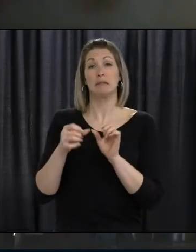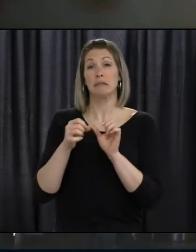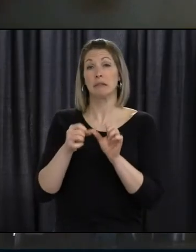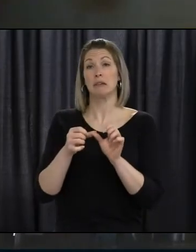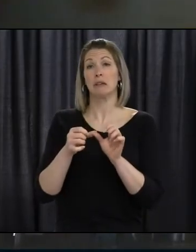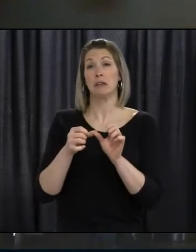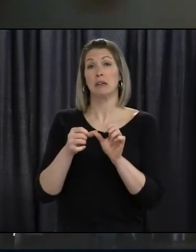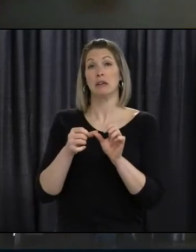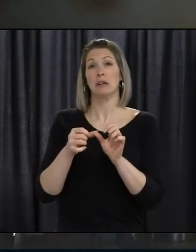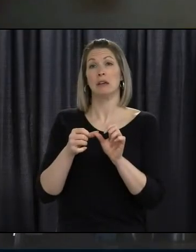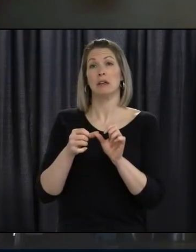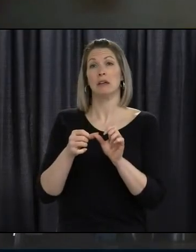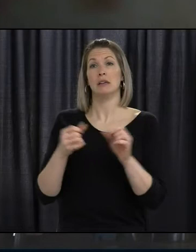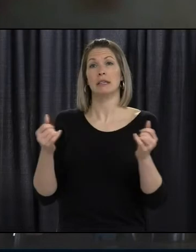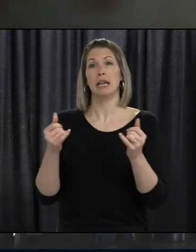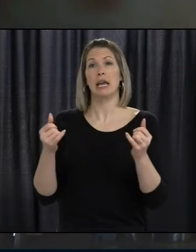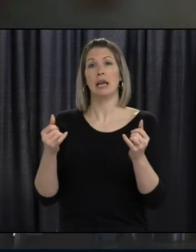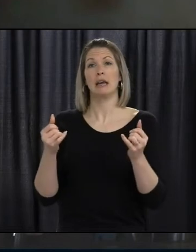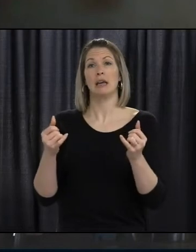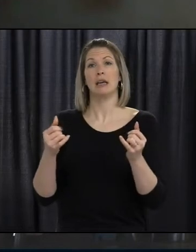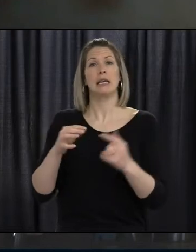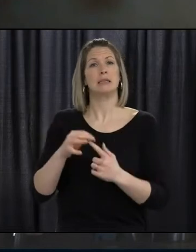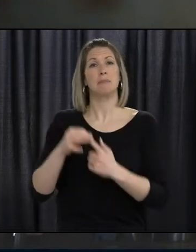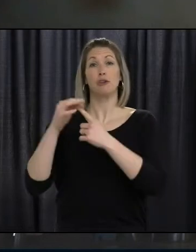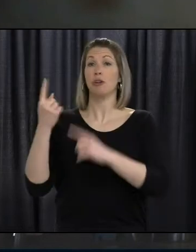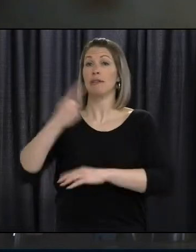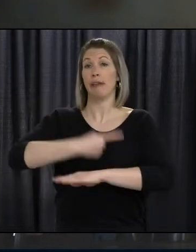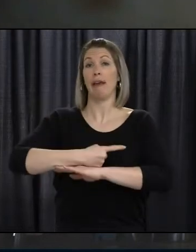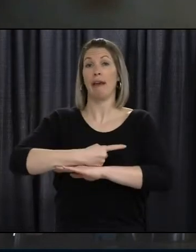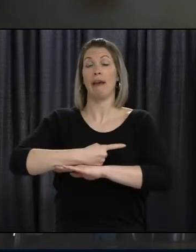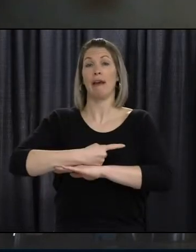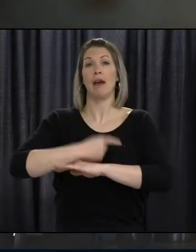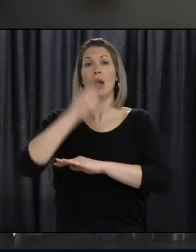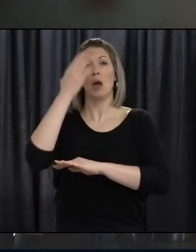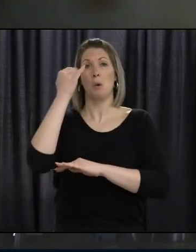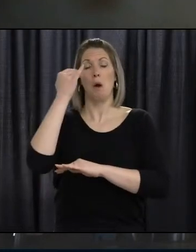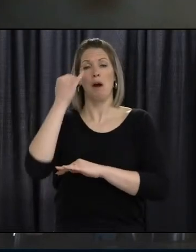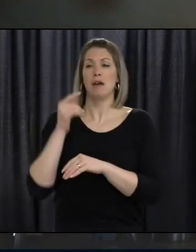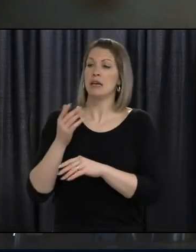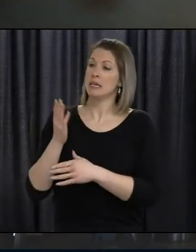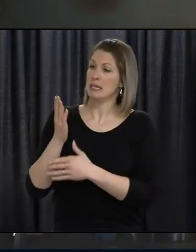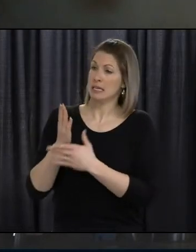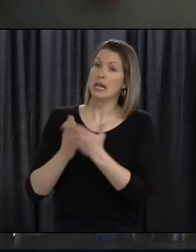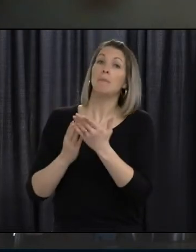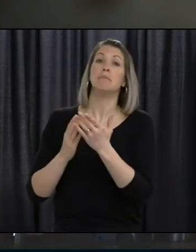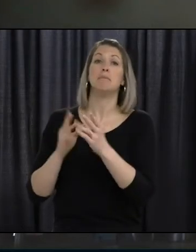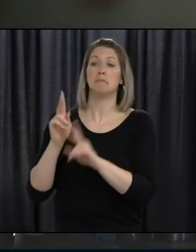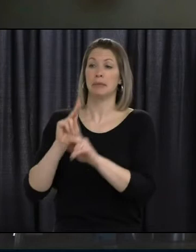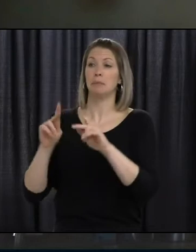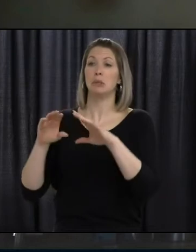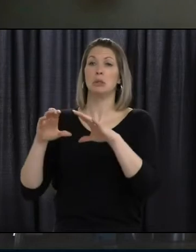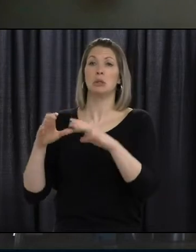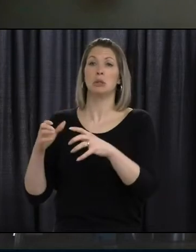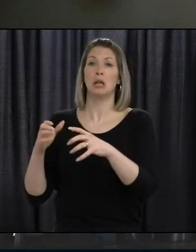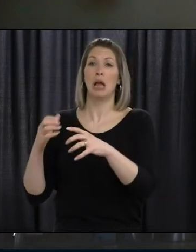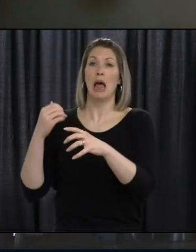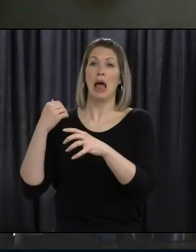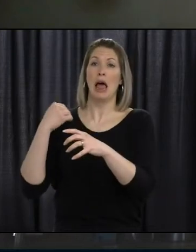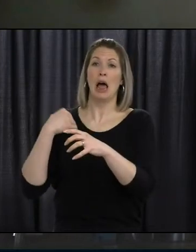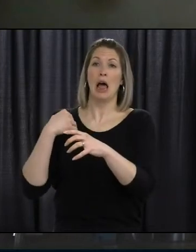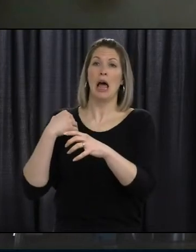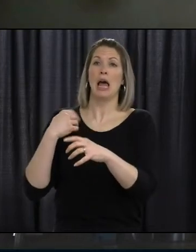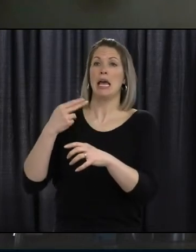World Haemophilia Day today. We have a significant population of people who have haemophilia in this province.